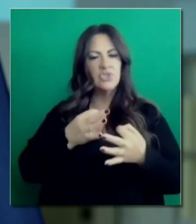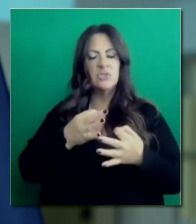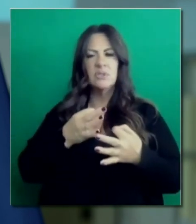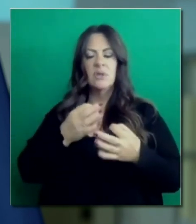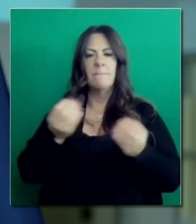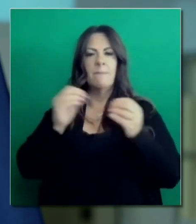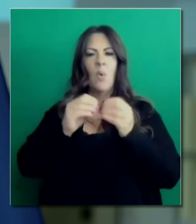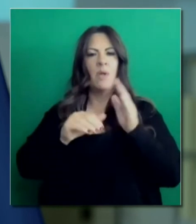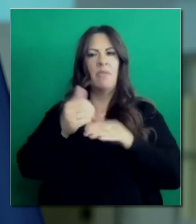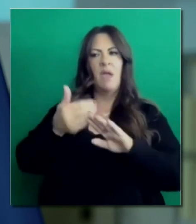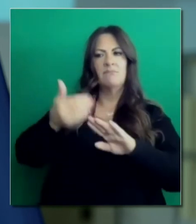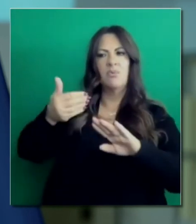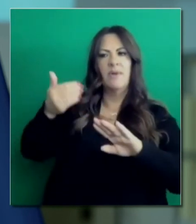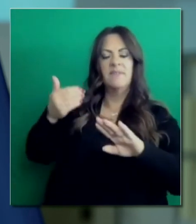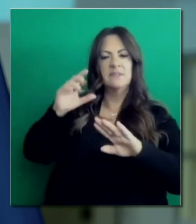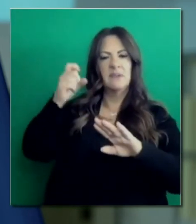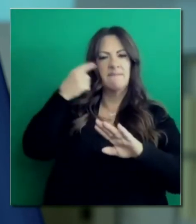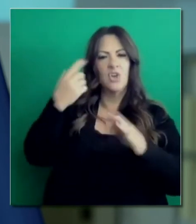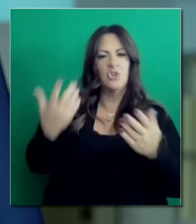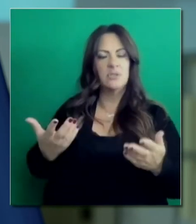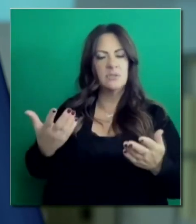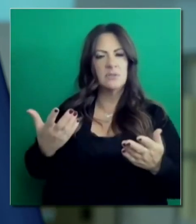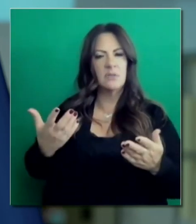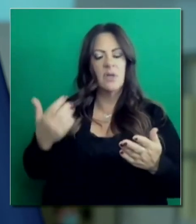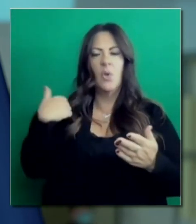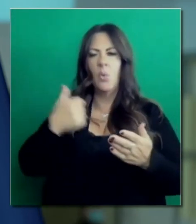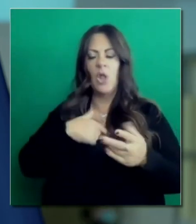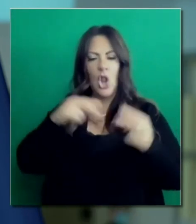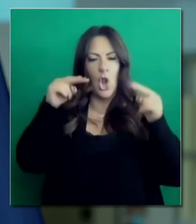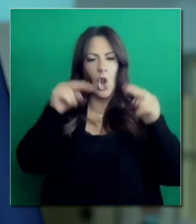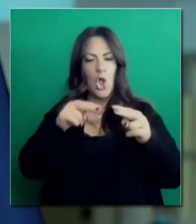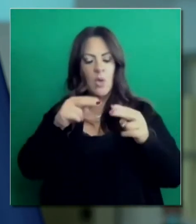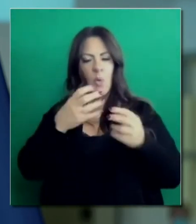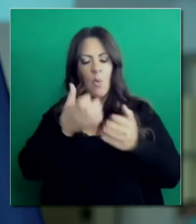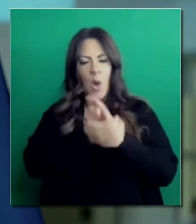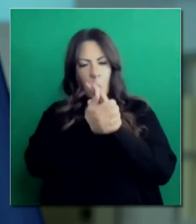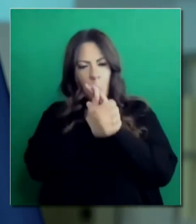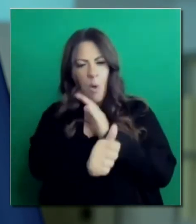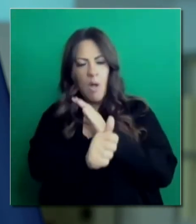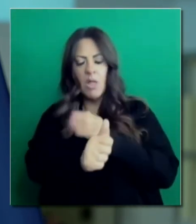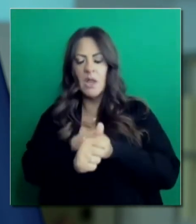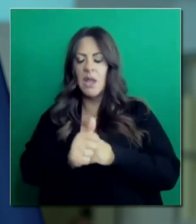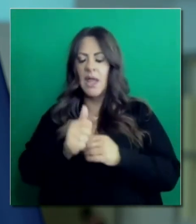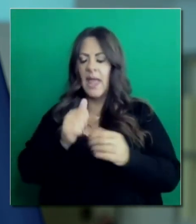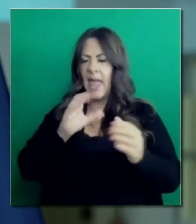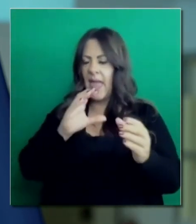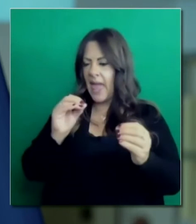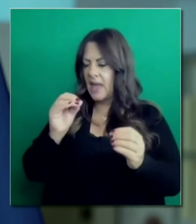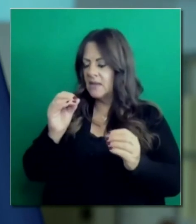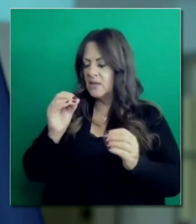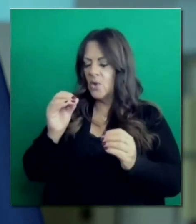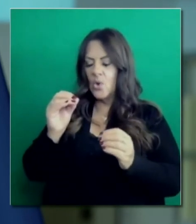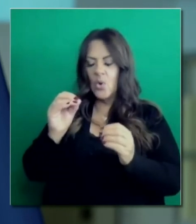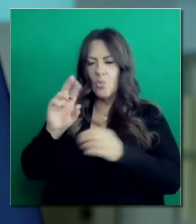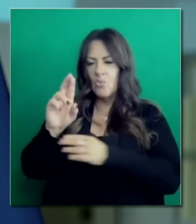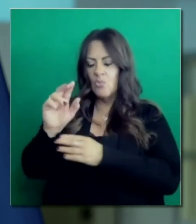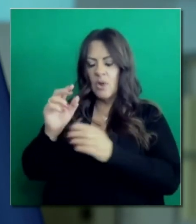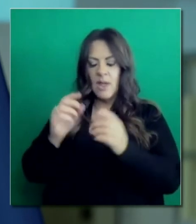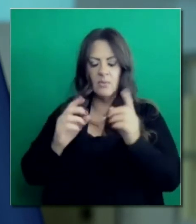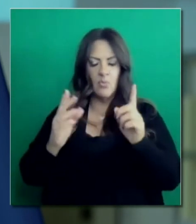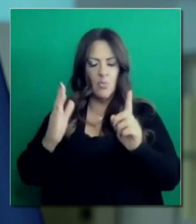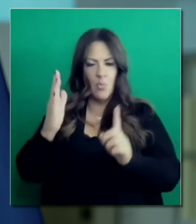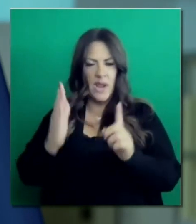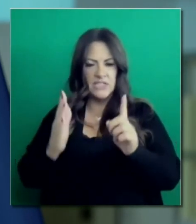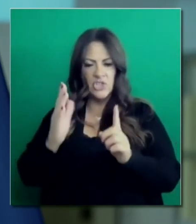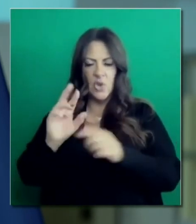the issue of quality, ratios, compensation, support, that I signed a bill